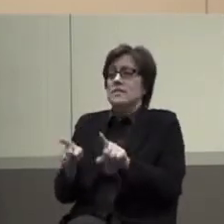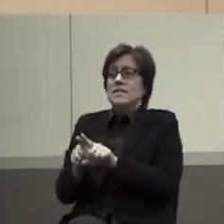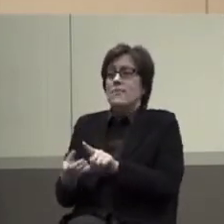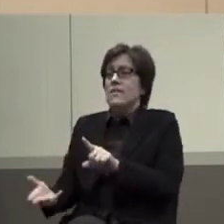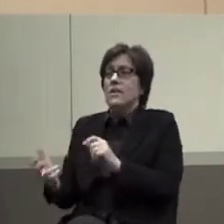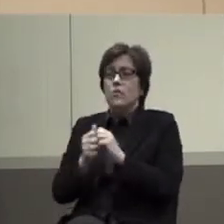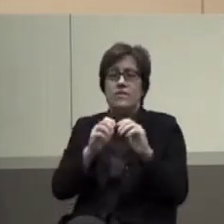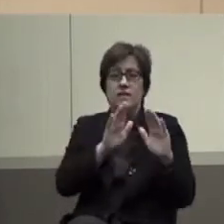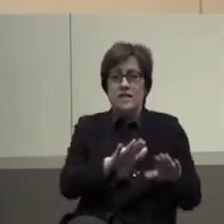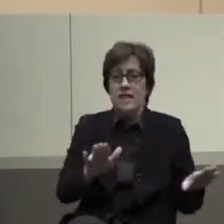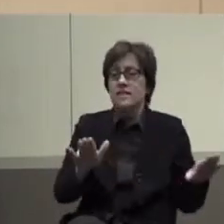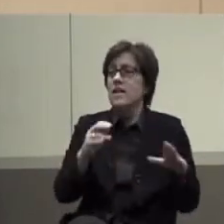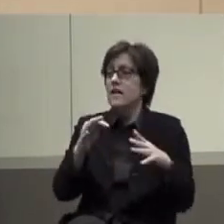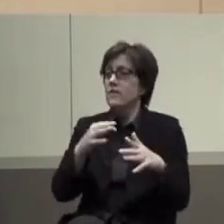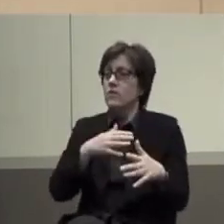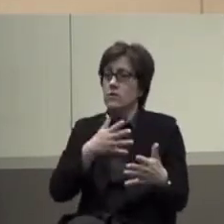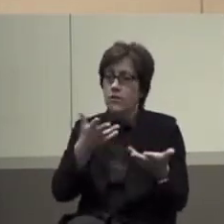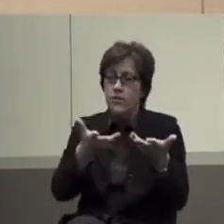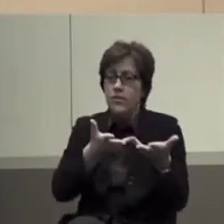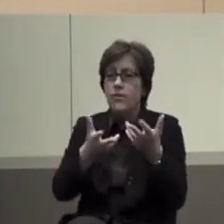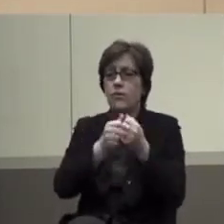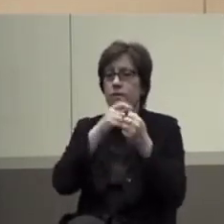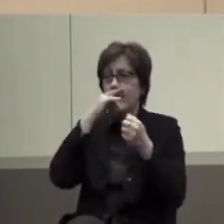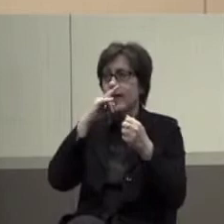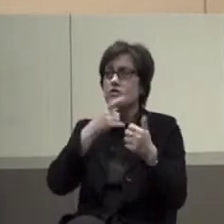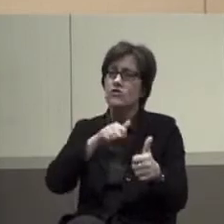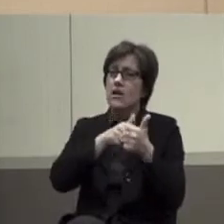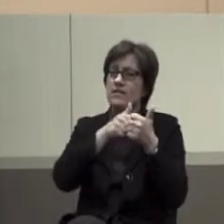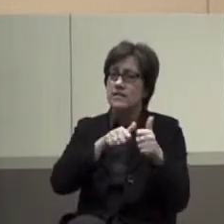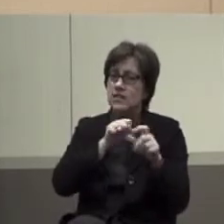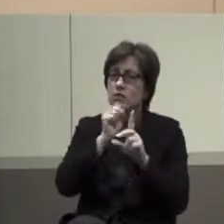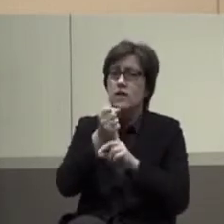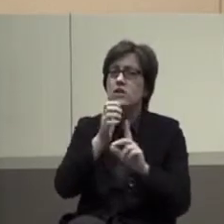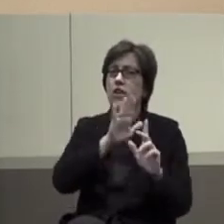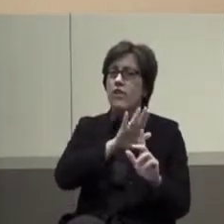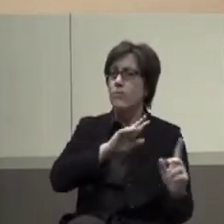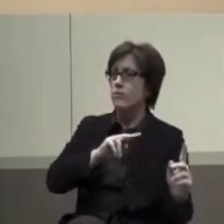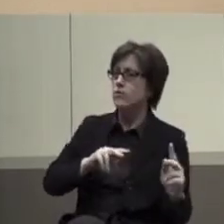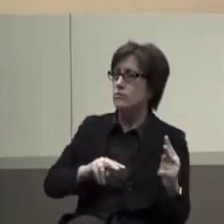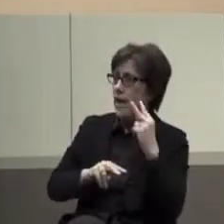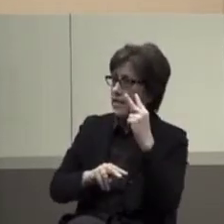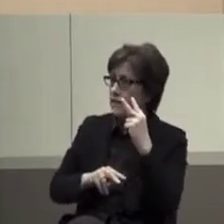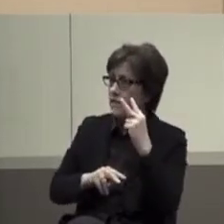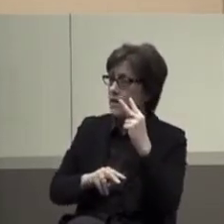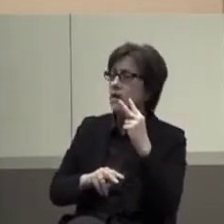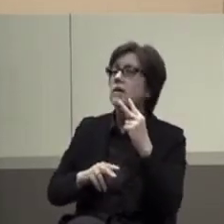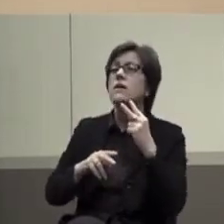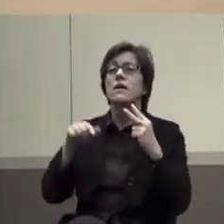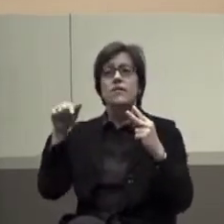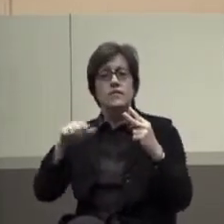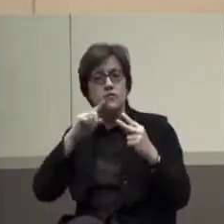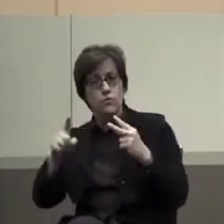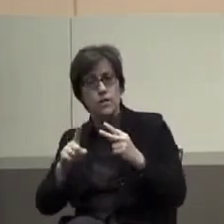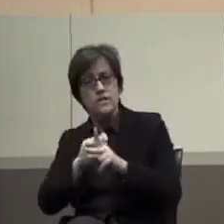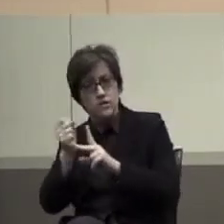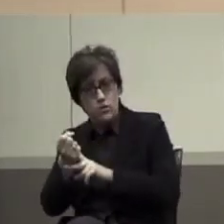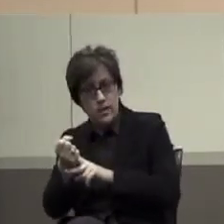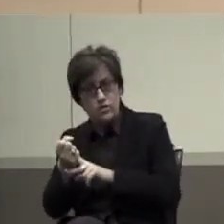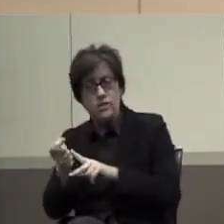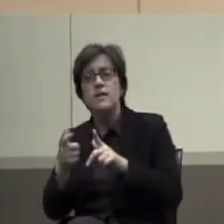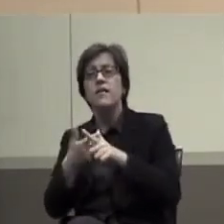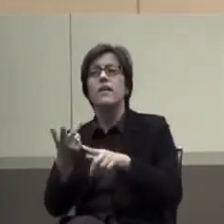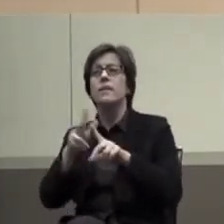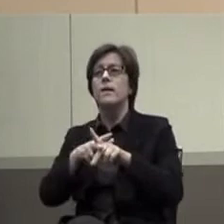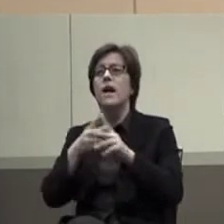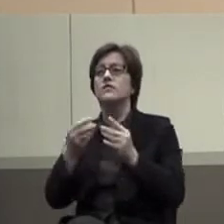plan that would work. So talk about some of those things with teachers, see what's going on. Practice some of this with just even with each other. If you've